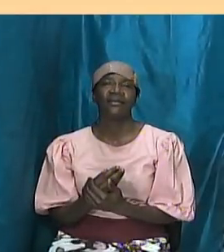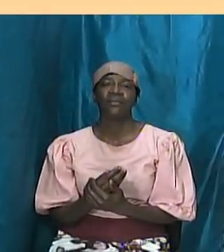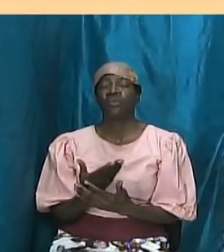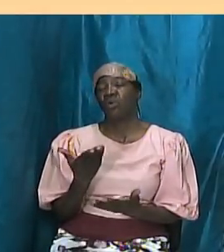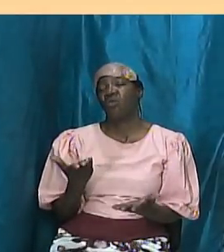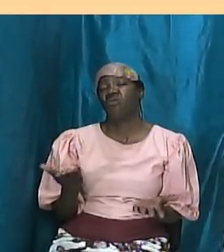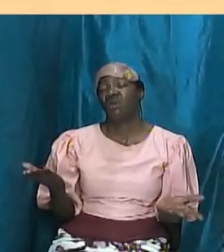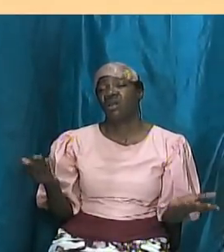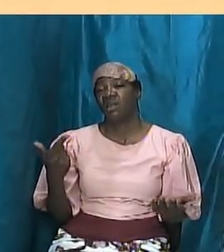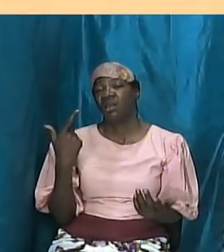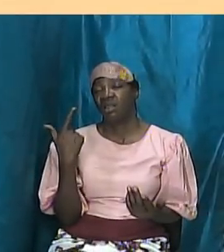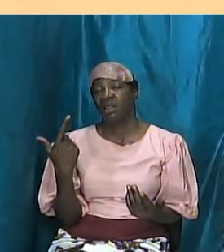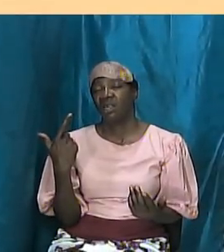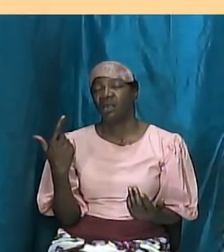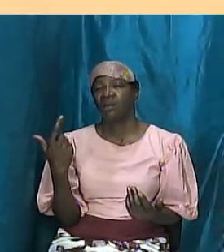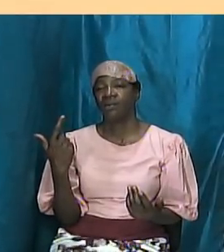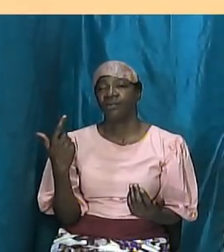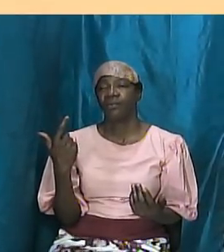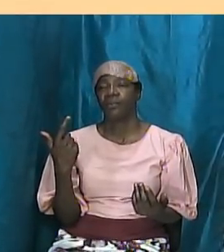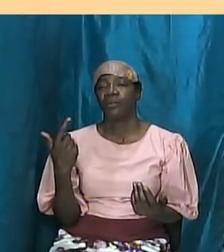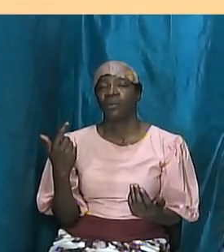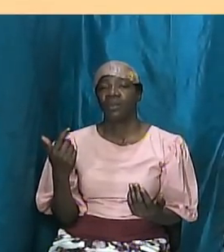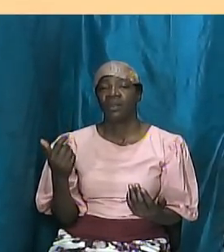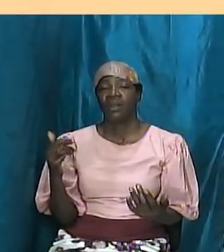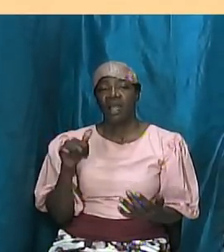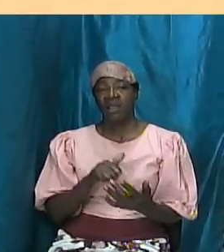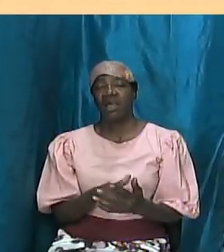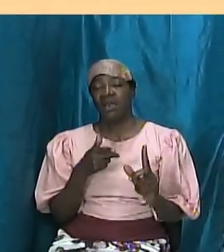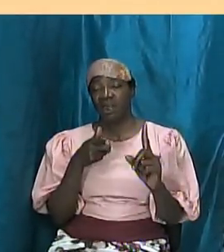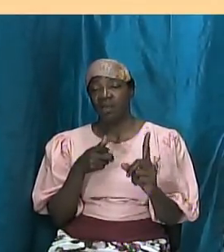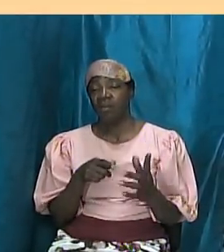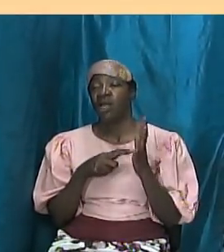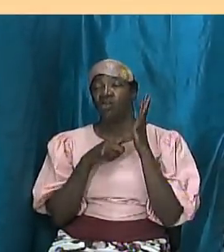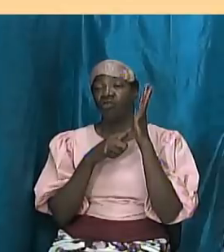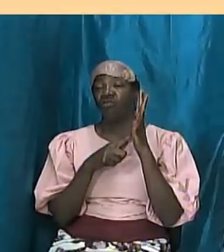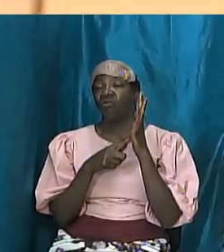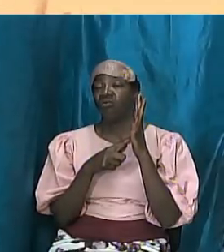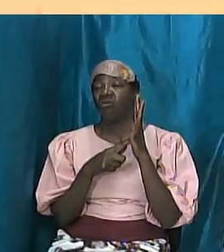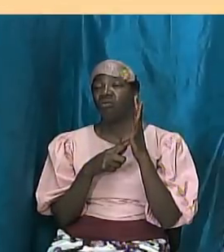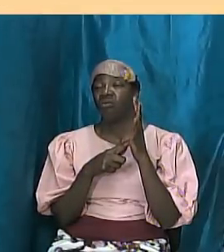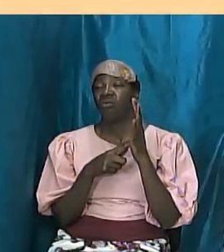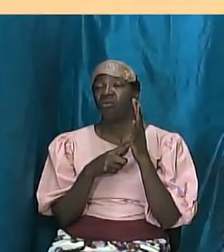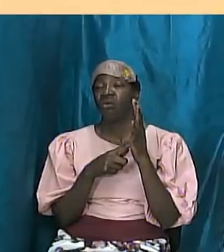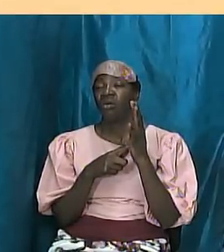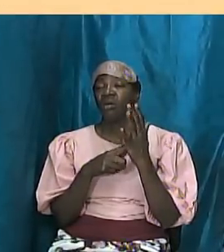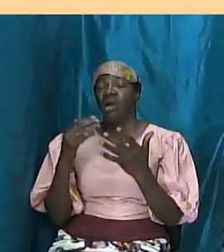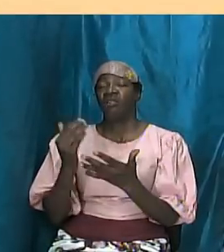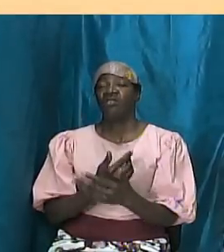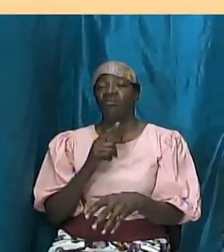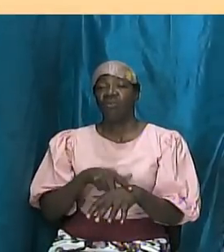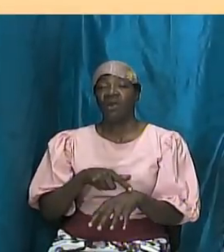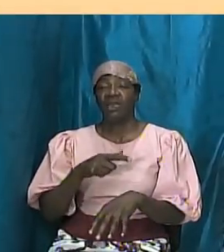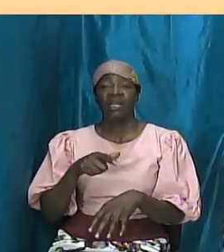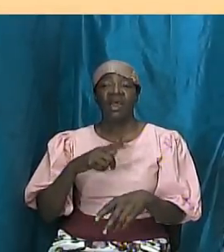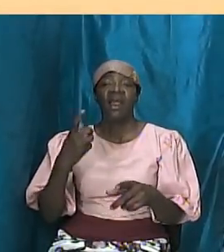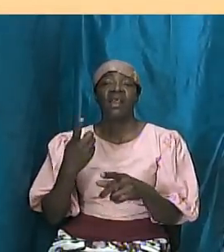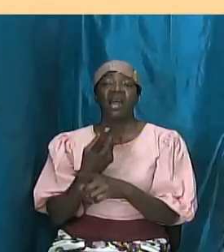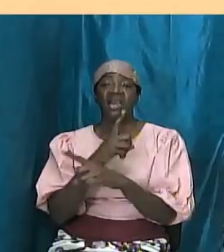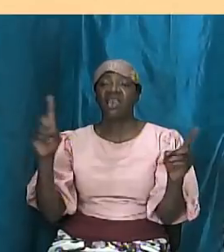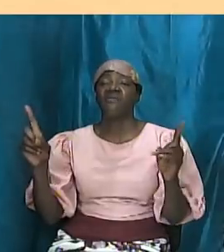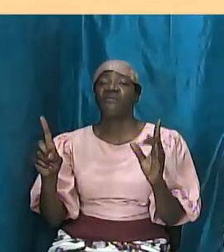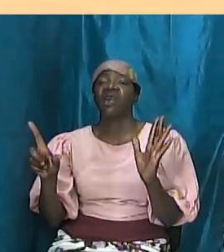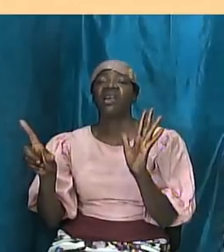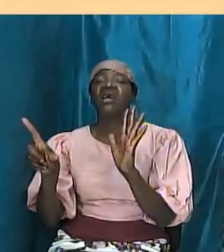things that I indicated at some point in our previous lessons